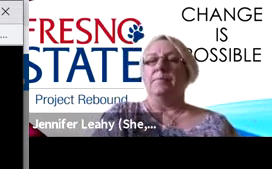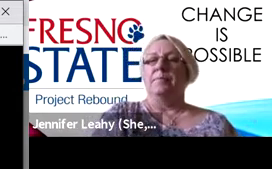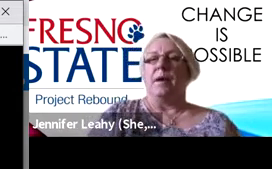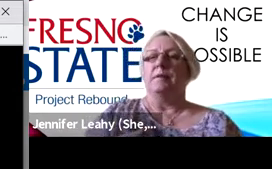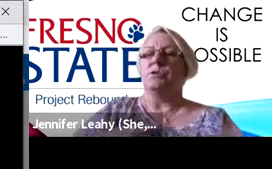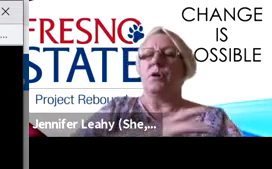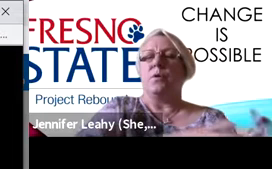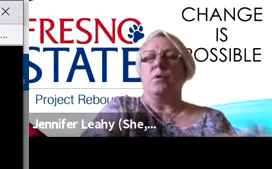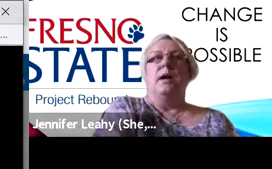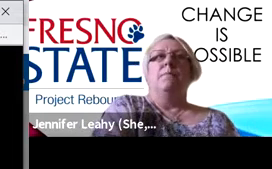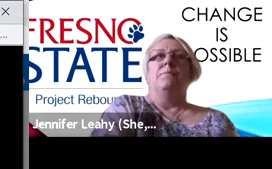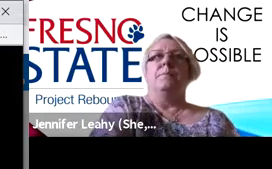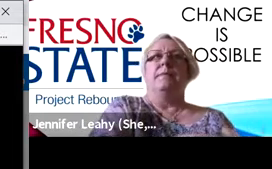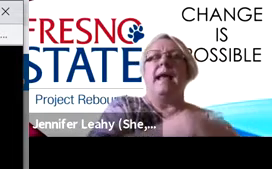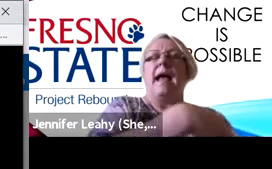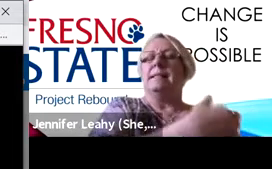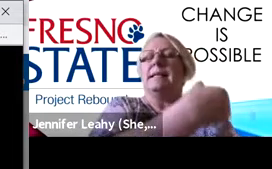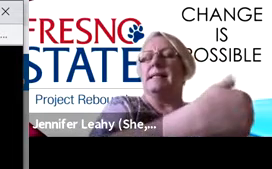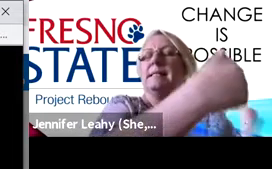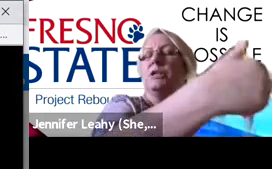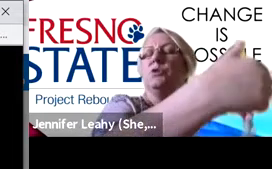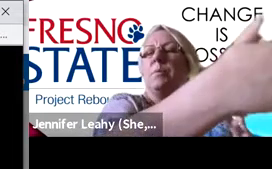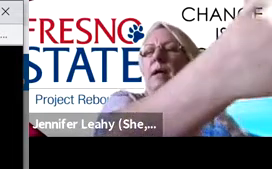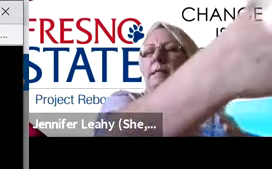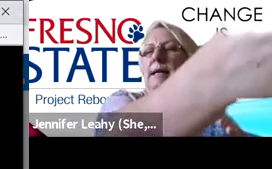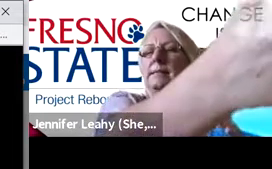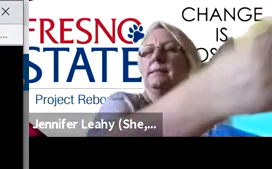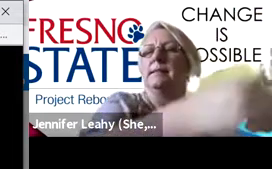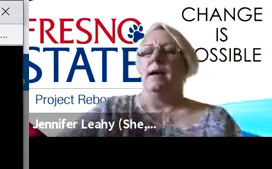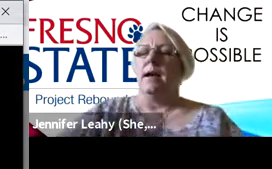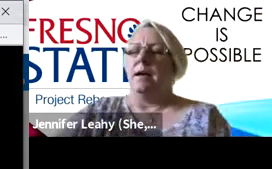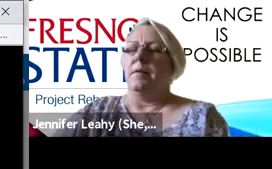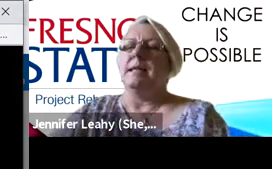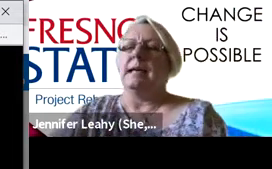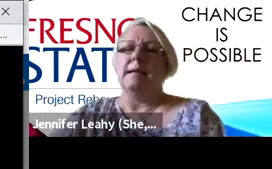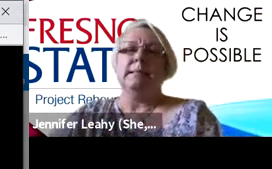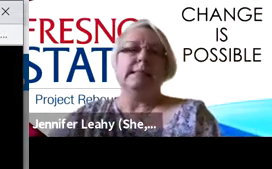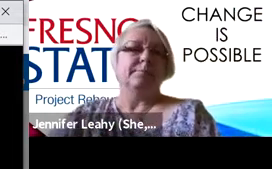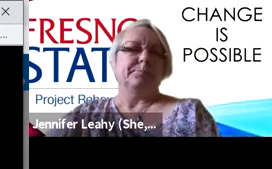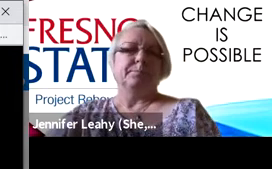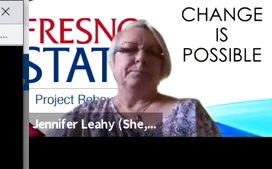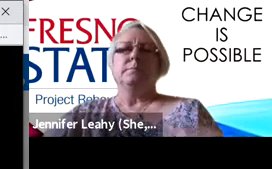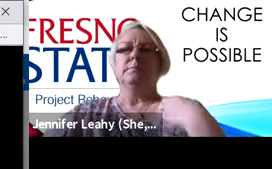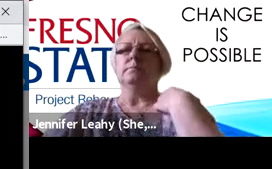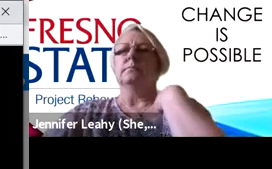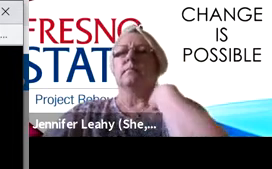early, right? And so it's a continual process. Next slide, please.